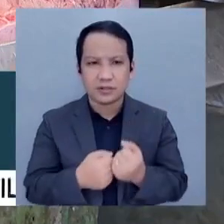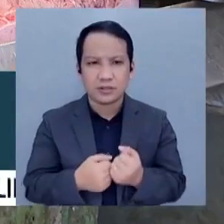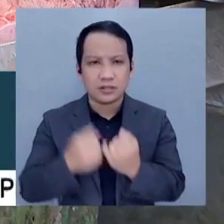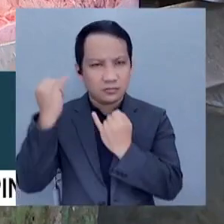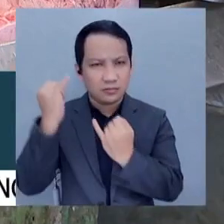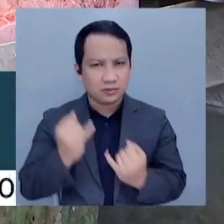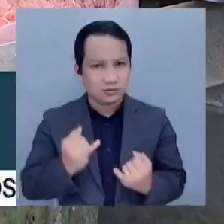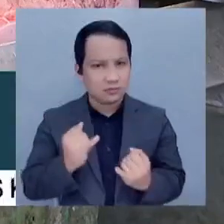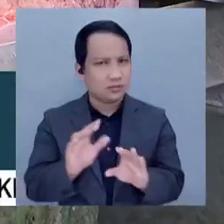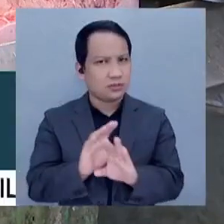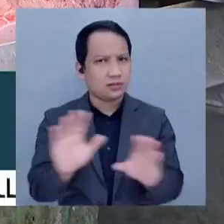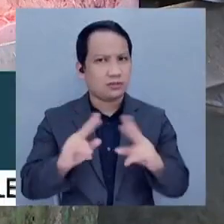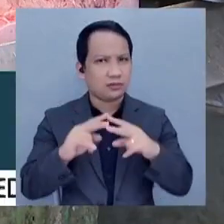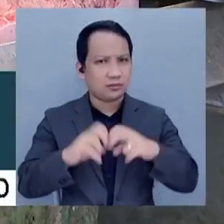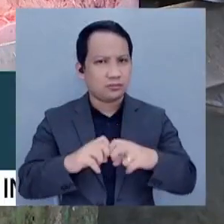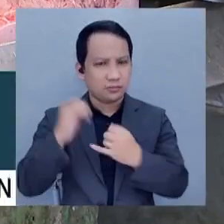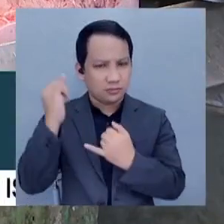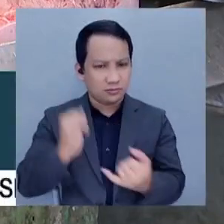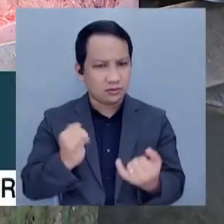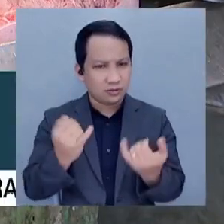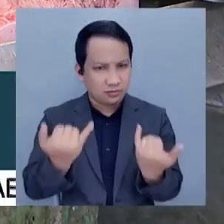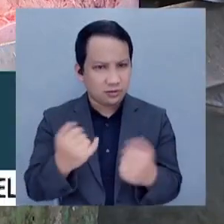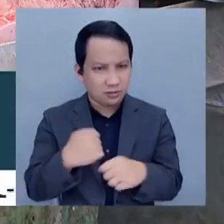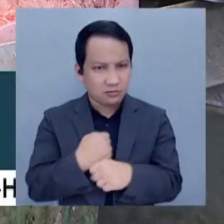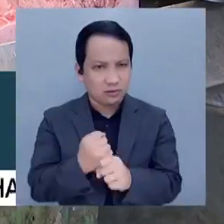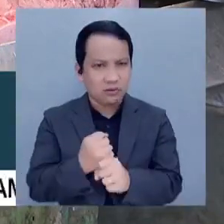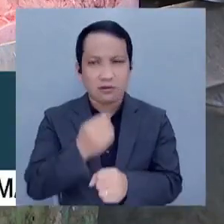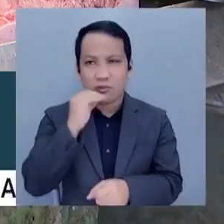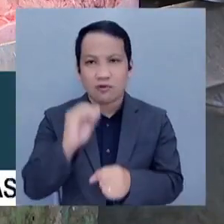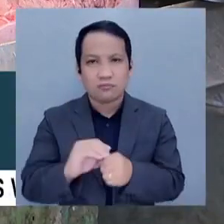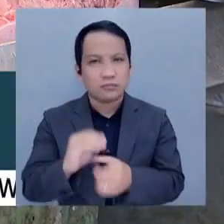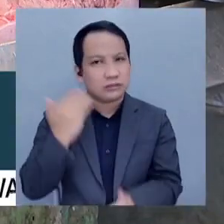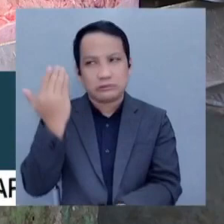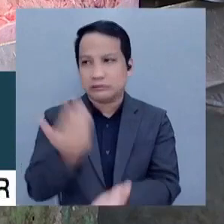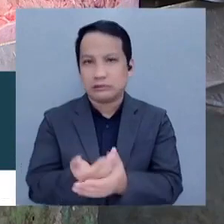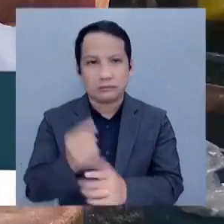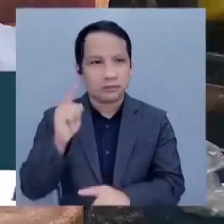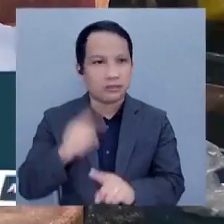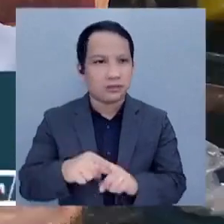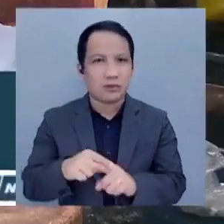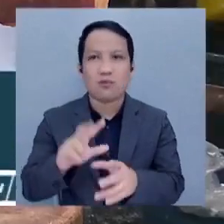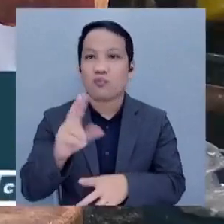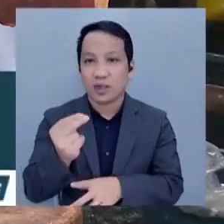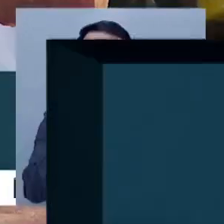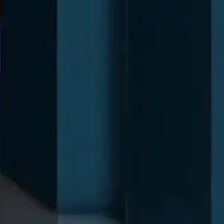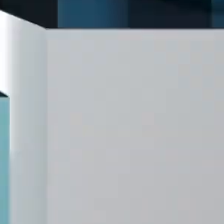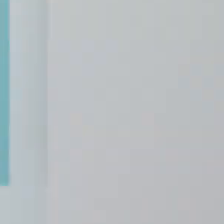if the imports were made today, the order won't arrive until January next year.